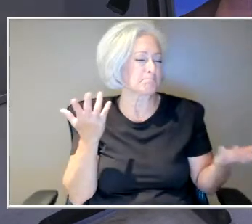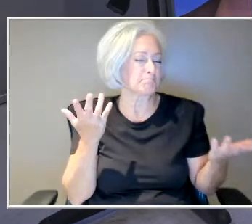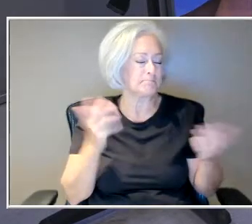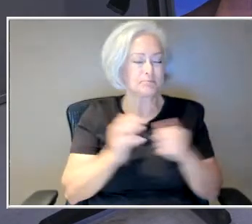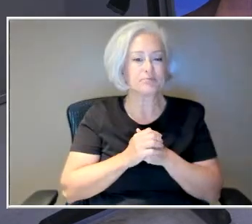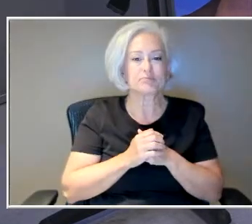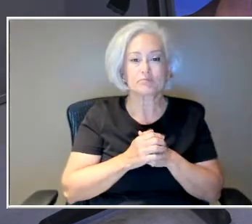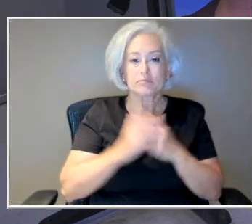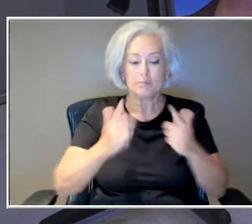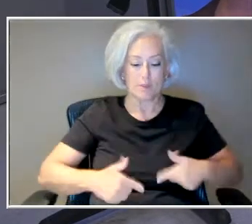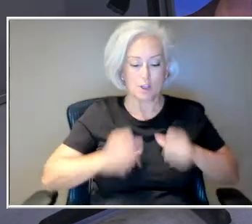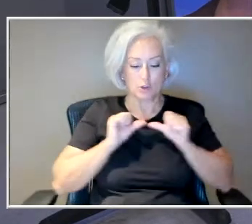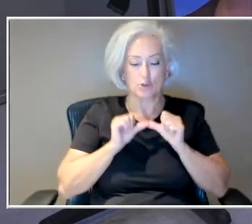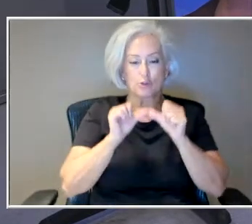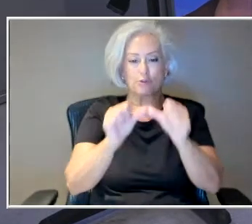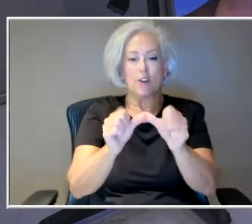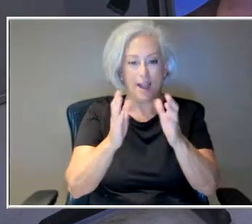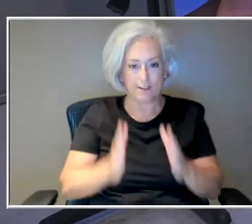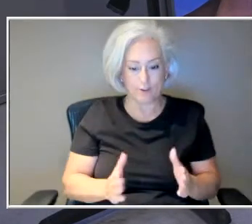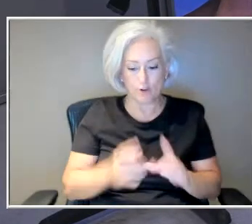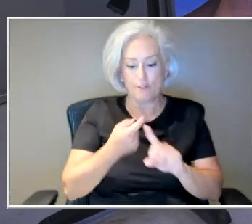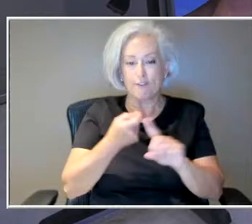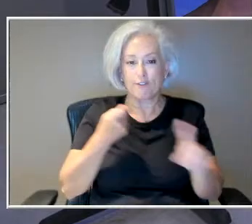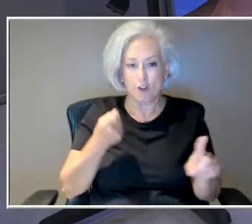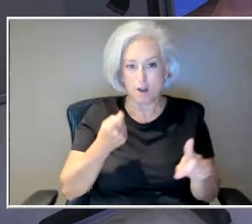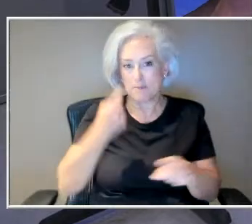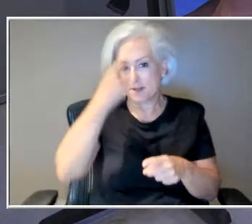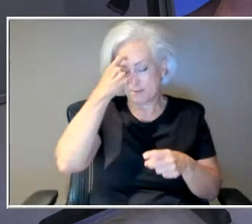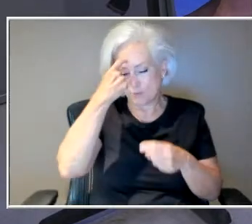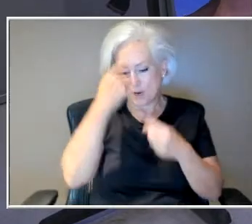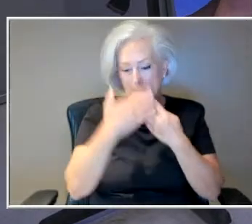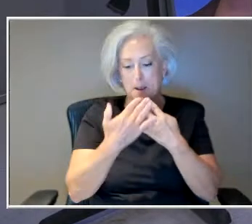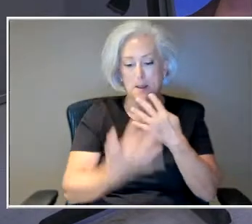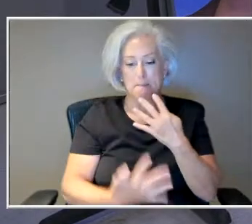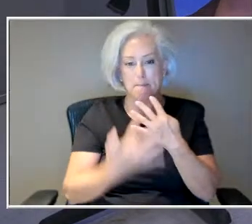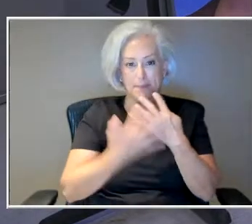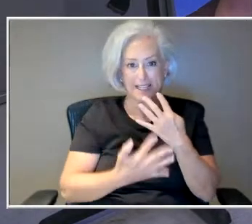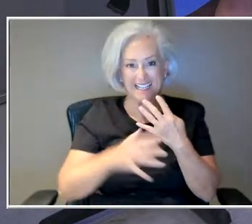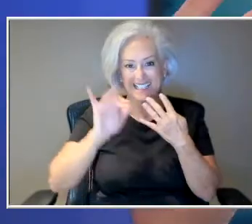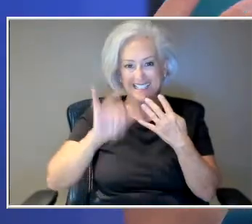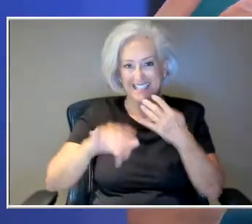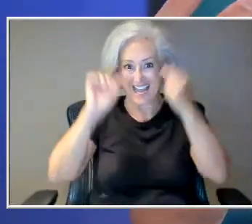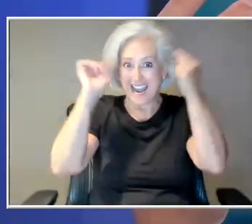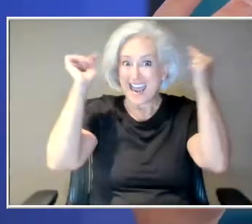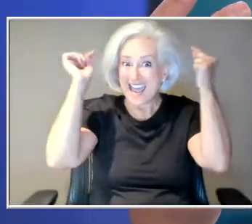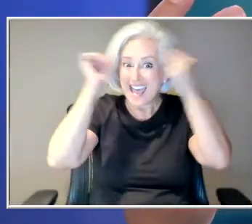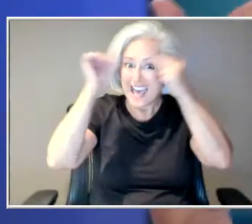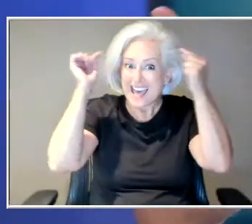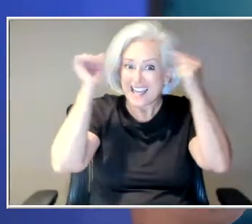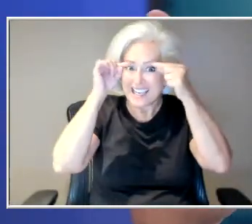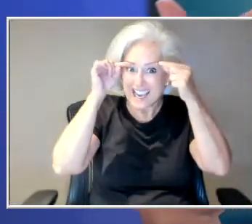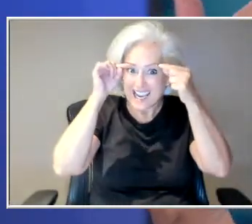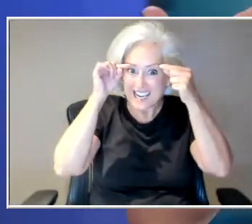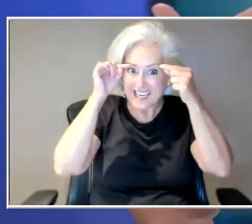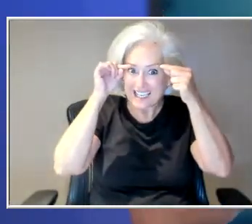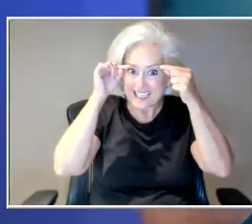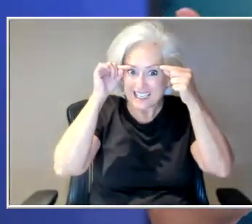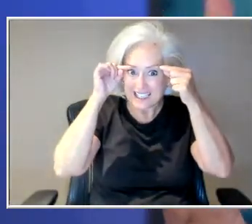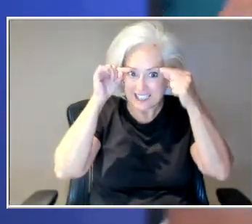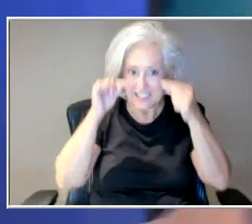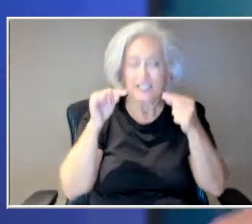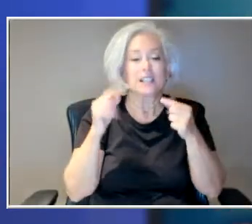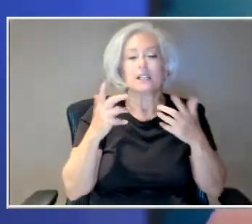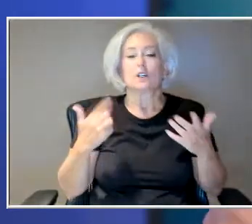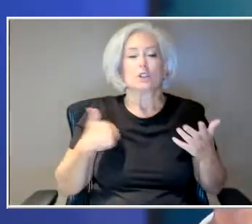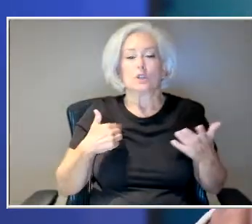survivors of aneurysmal bleeding all have to experience is this headache that is essentially refractory to medical management. We don't have a